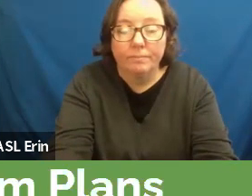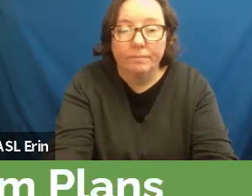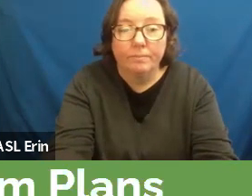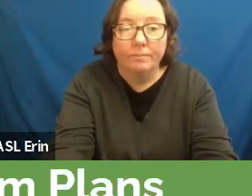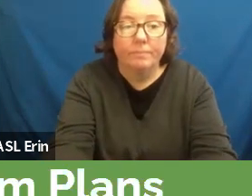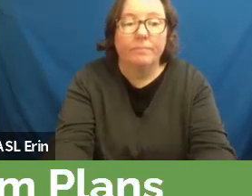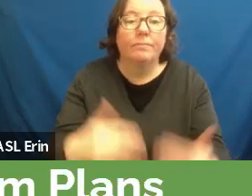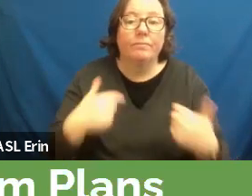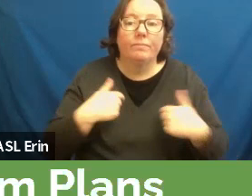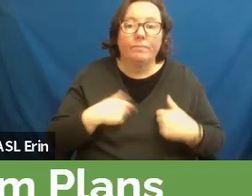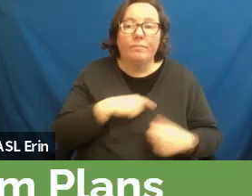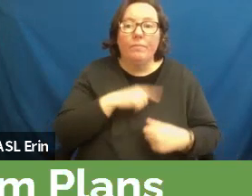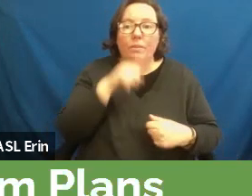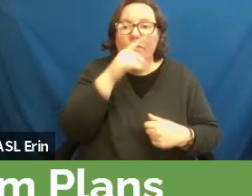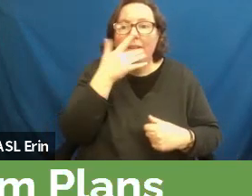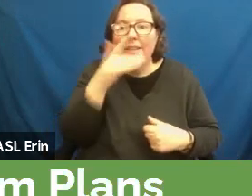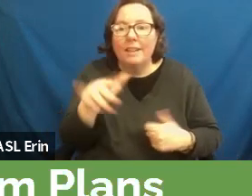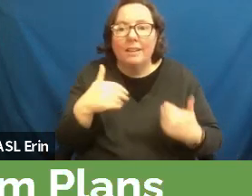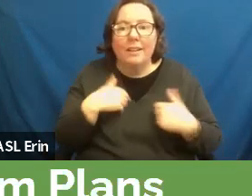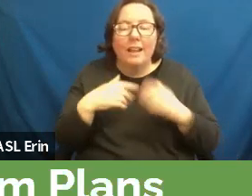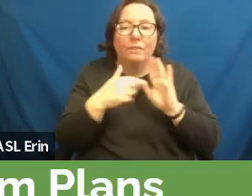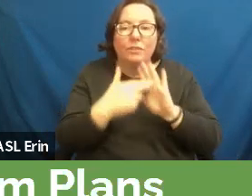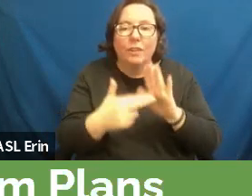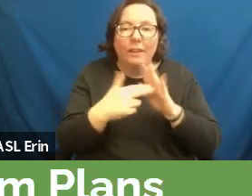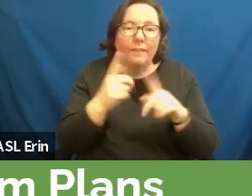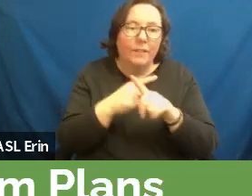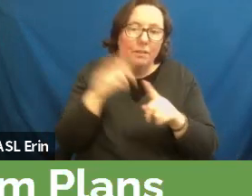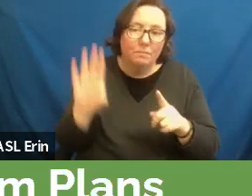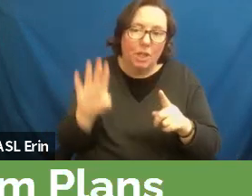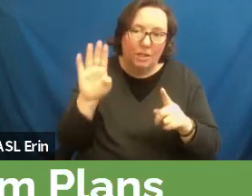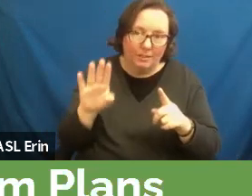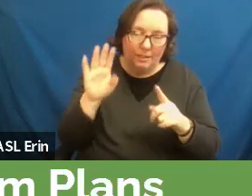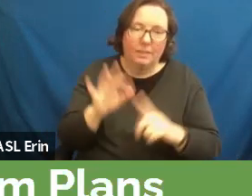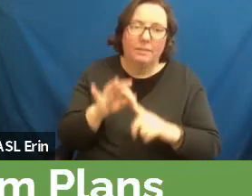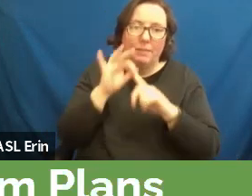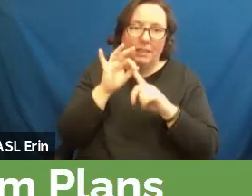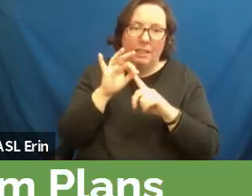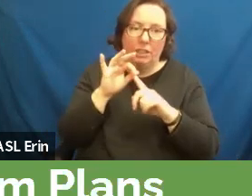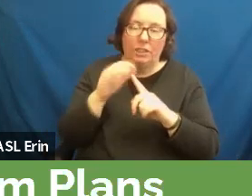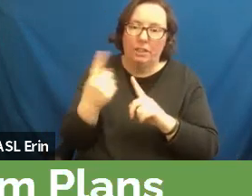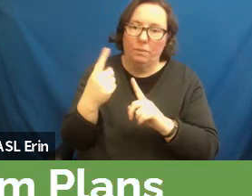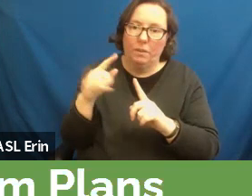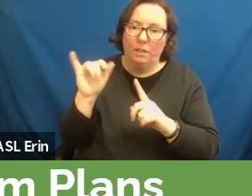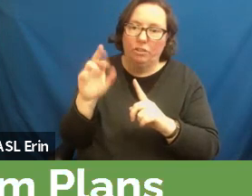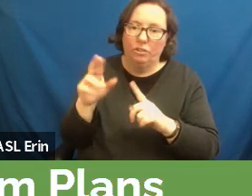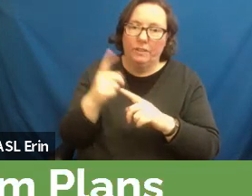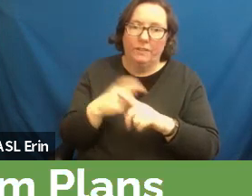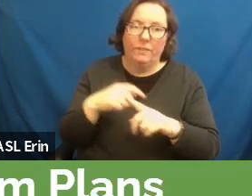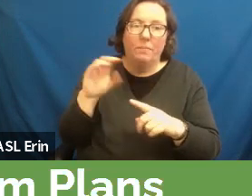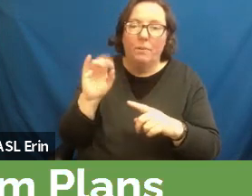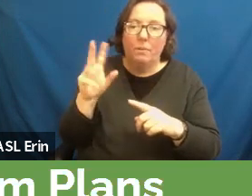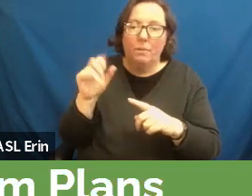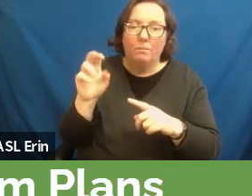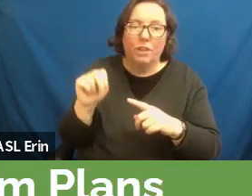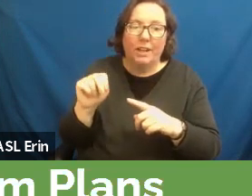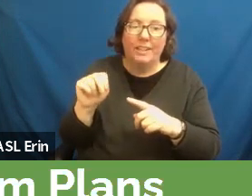We were very fortunate to have representation from Boston, particularly as a junior at the John O'Brien Exam School.